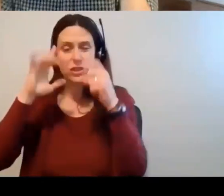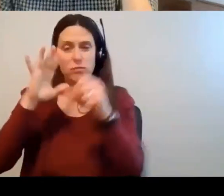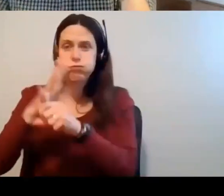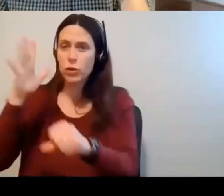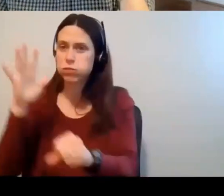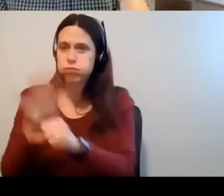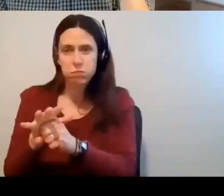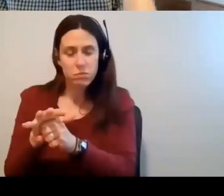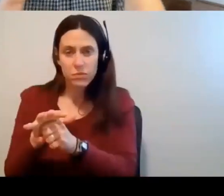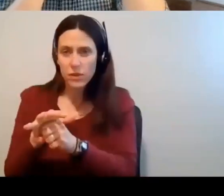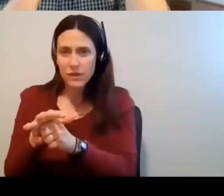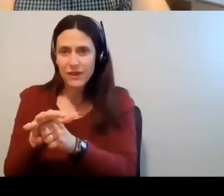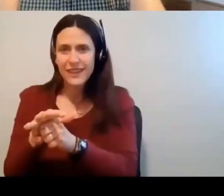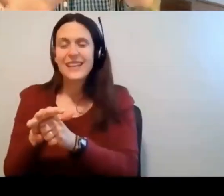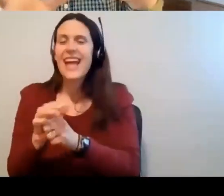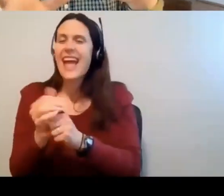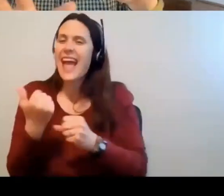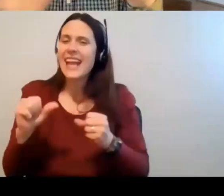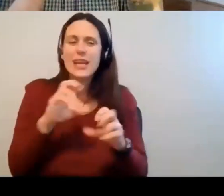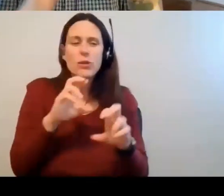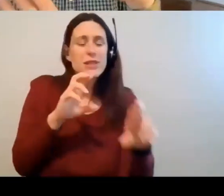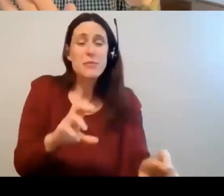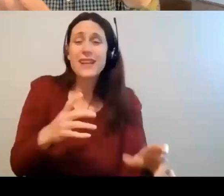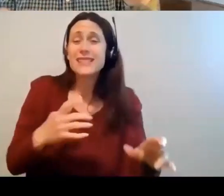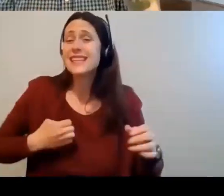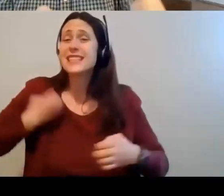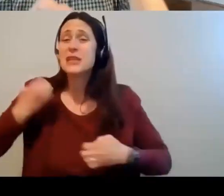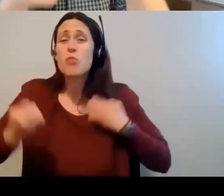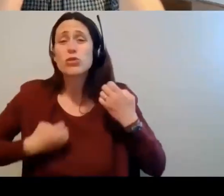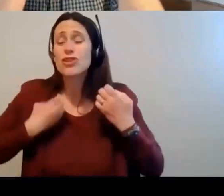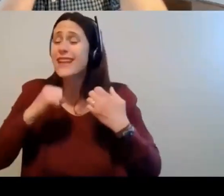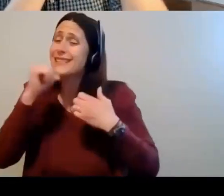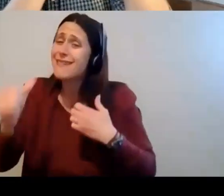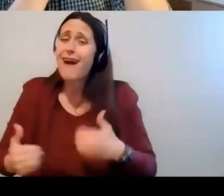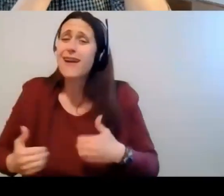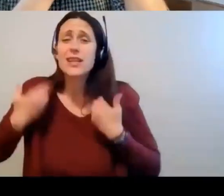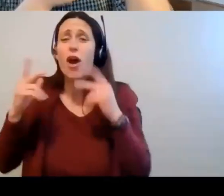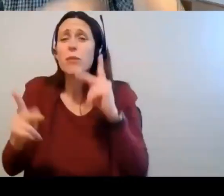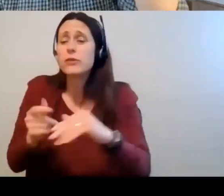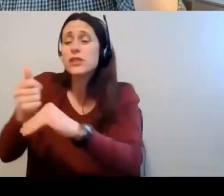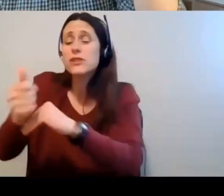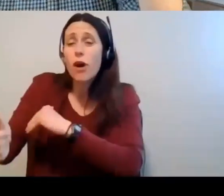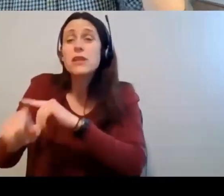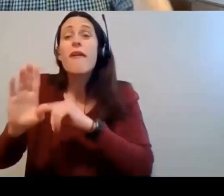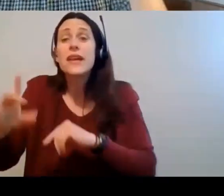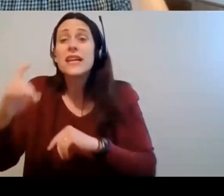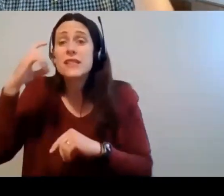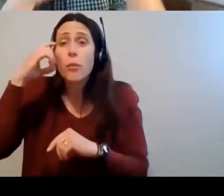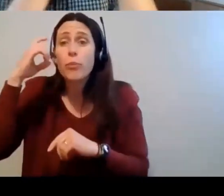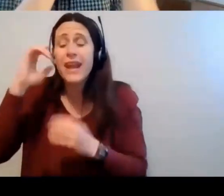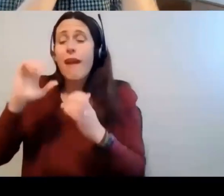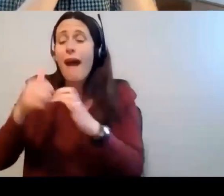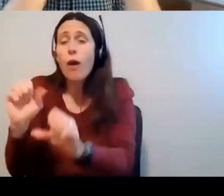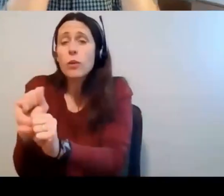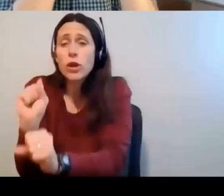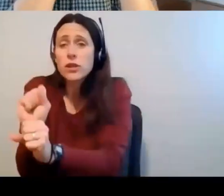you and they're very emotional. It's not their fault. We want them to learn, but it is their brain. And like, whoop, like